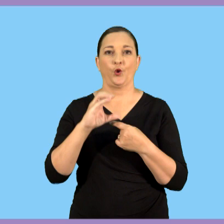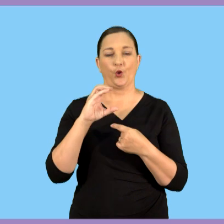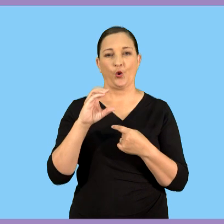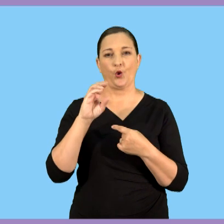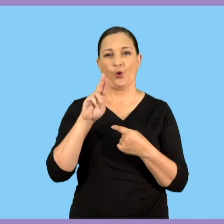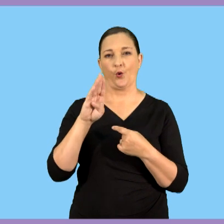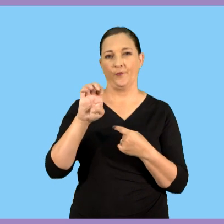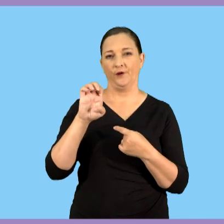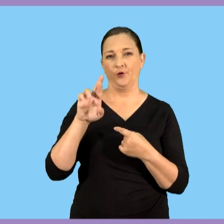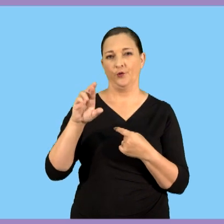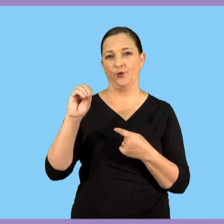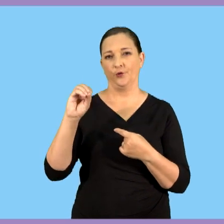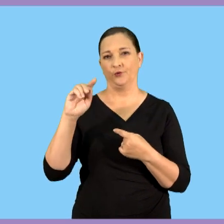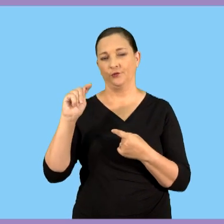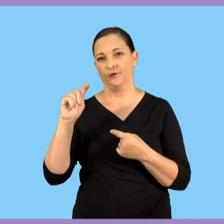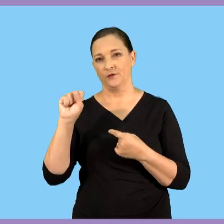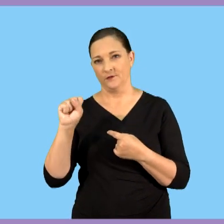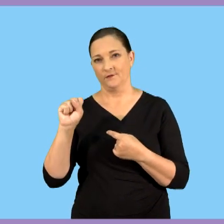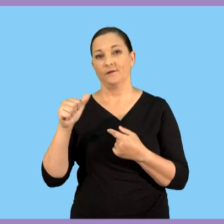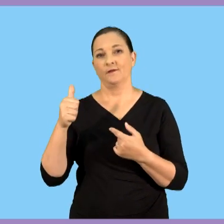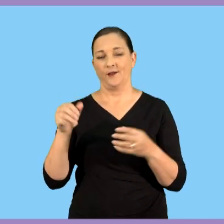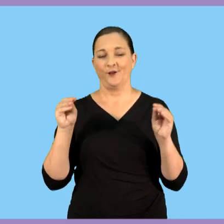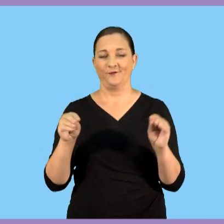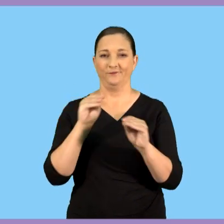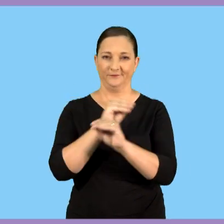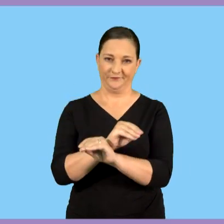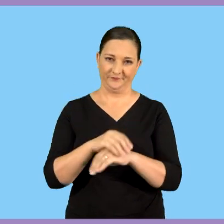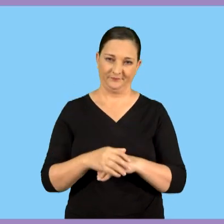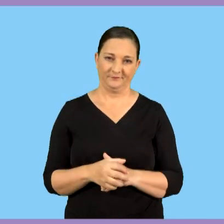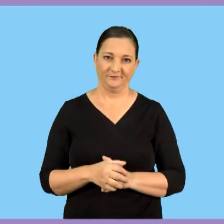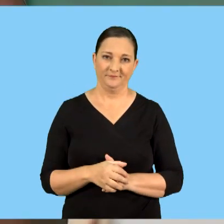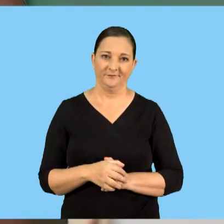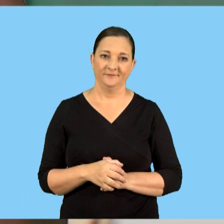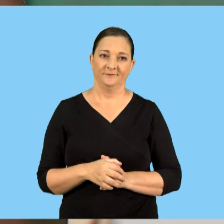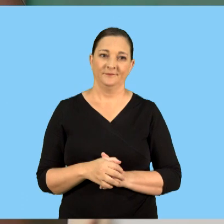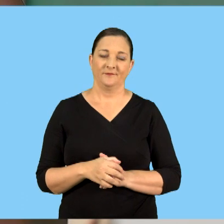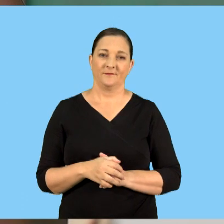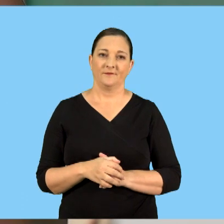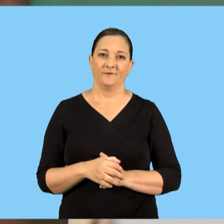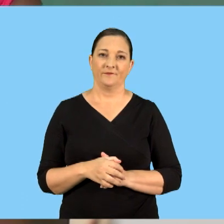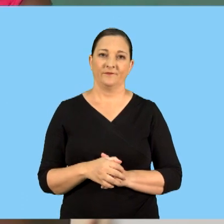have negative cube roots, as we can see from our examples.